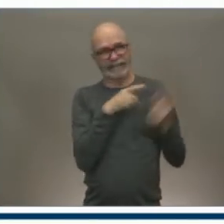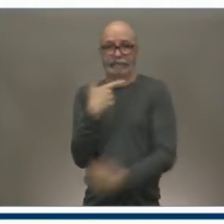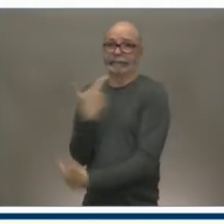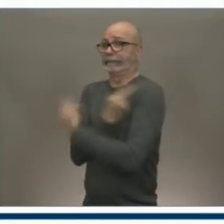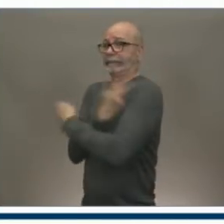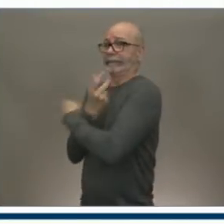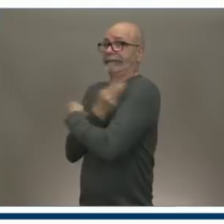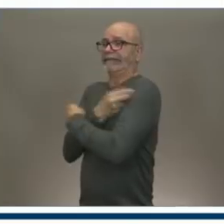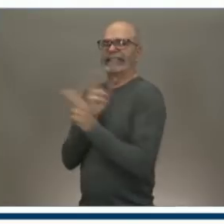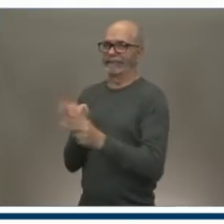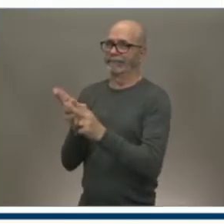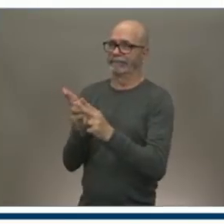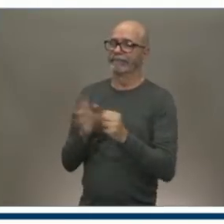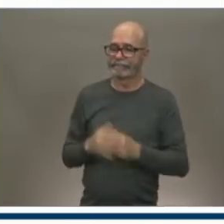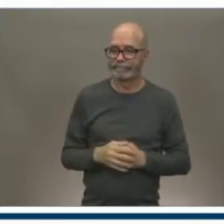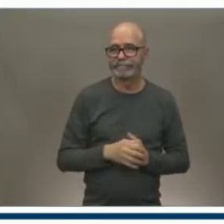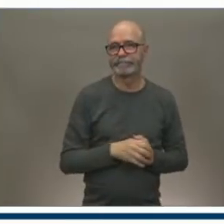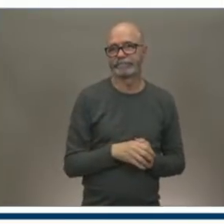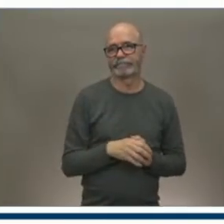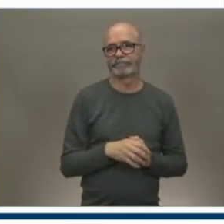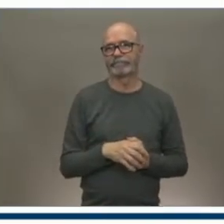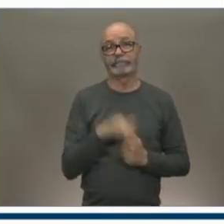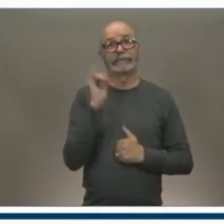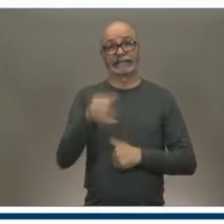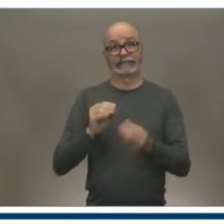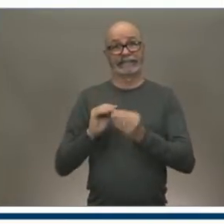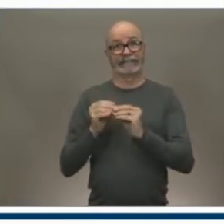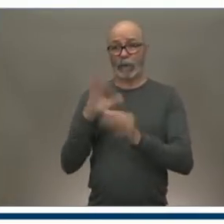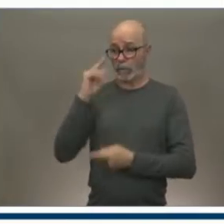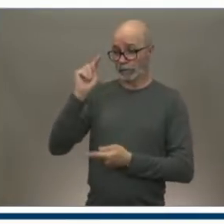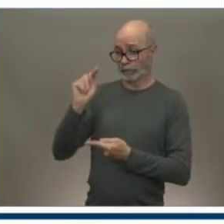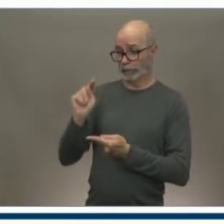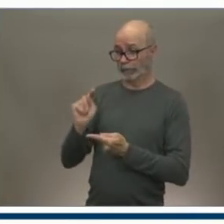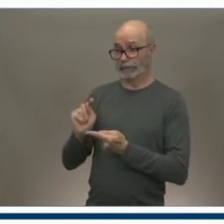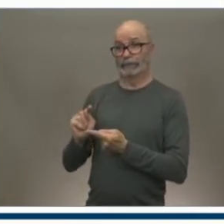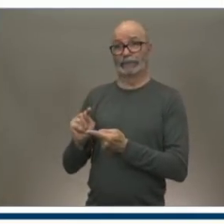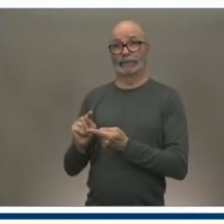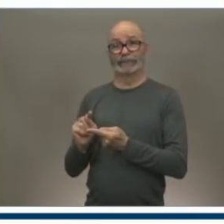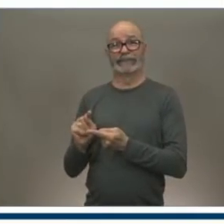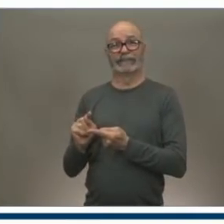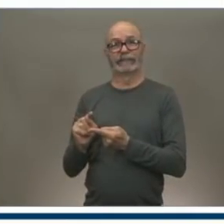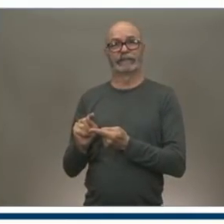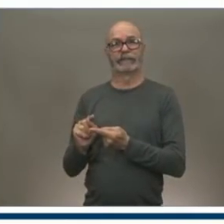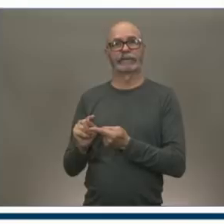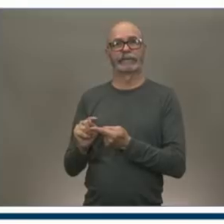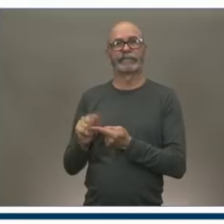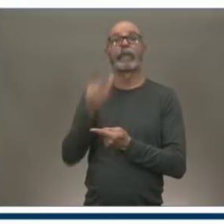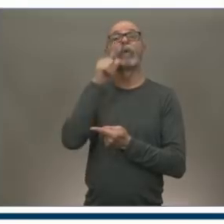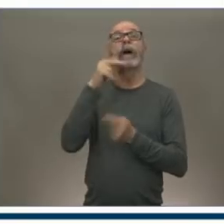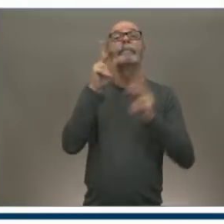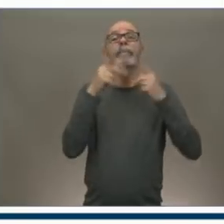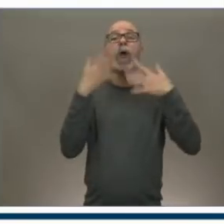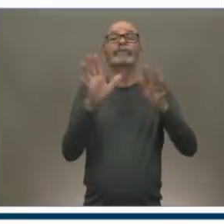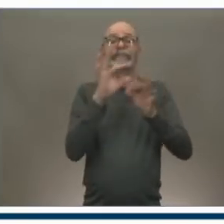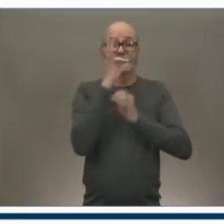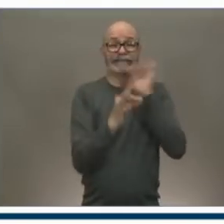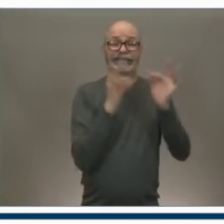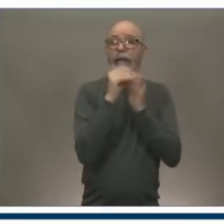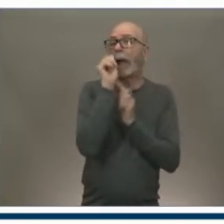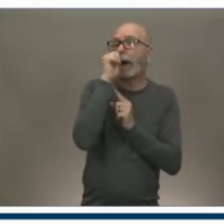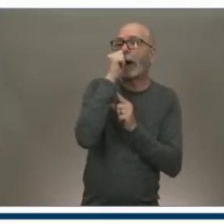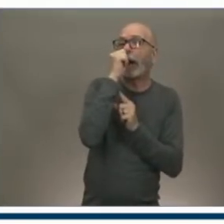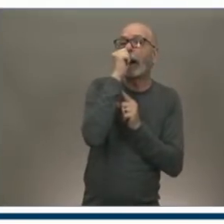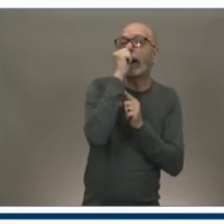With our low case numbers, we unfortunately are seeing a decline in our asymptomatic testing. It seems like people feel as we have very low